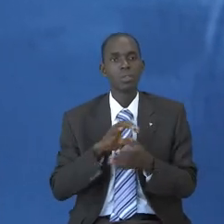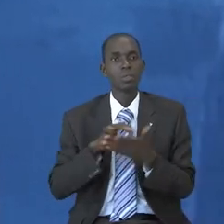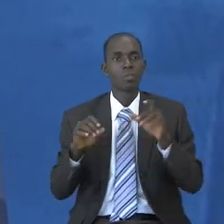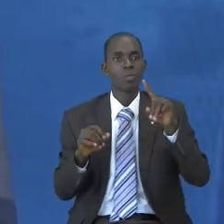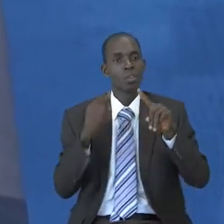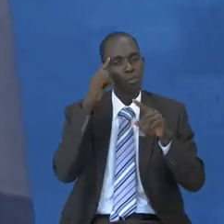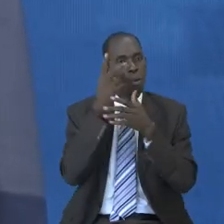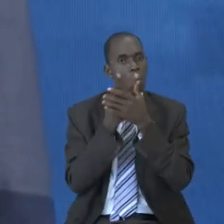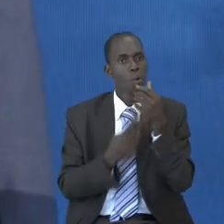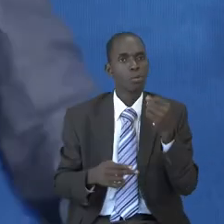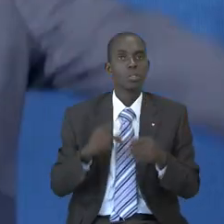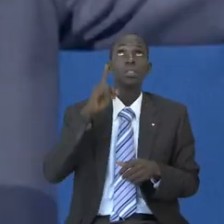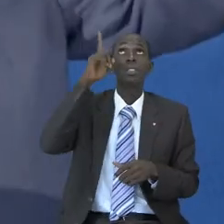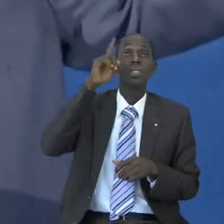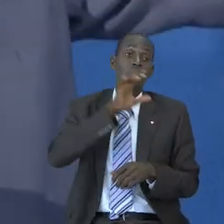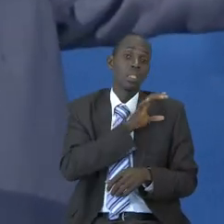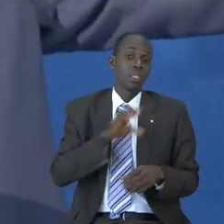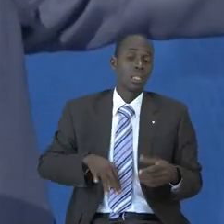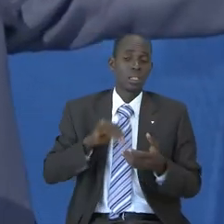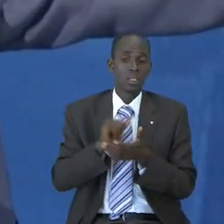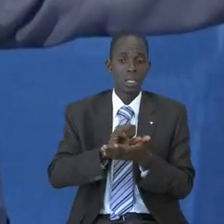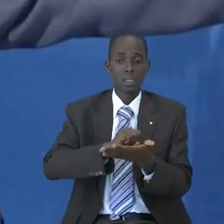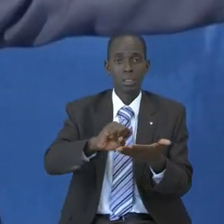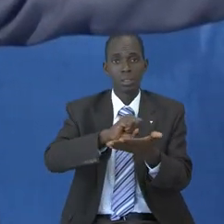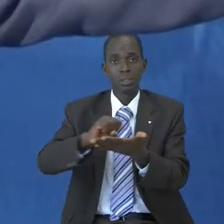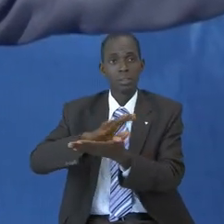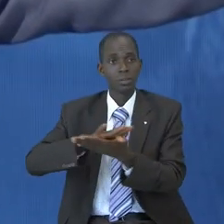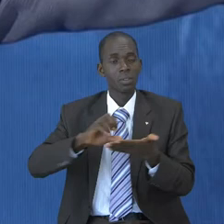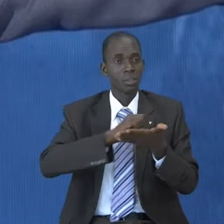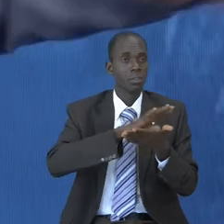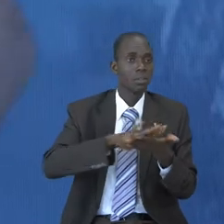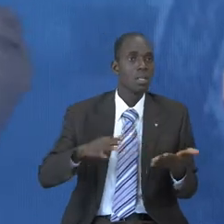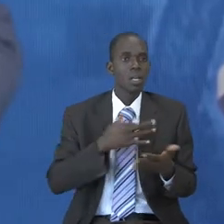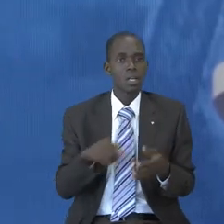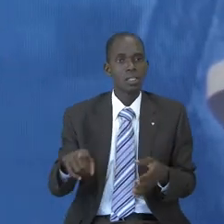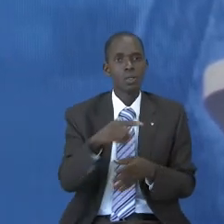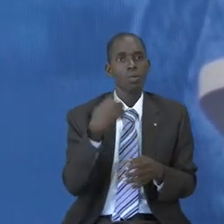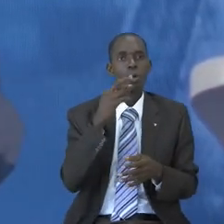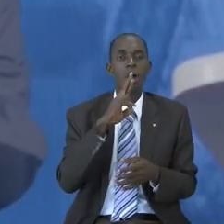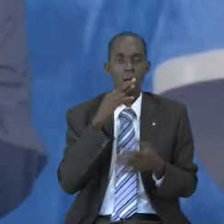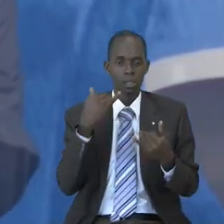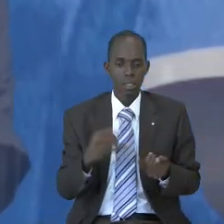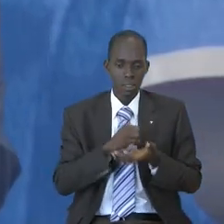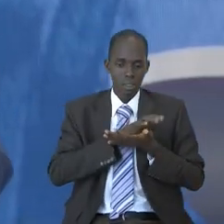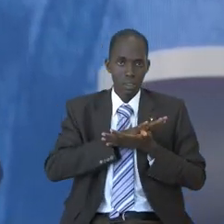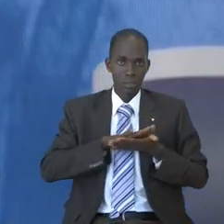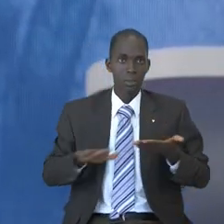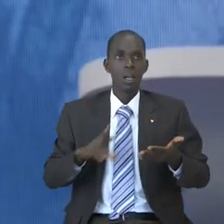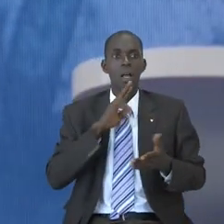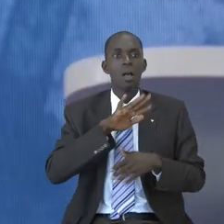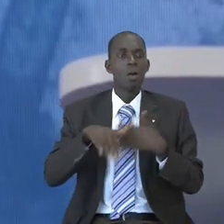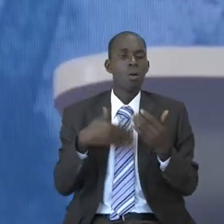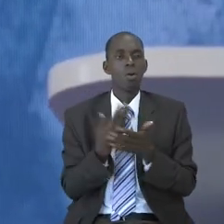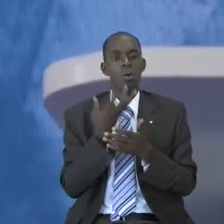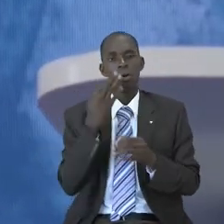that sanctifies, and they, the believers who are sanctified, are all of